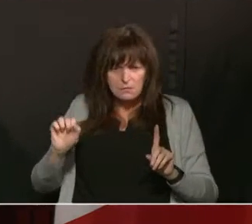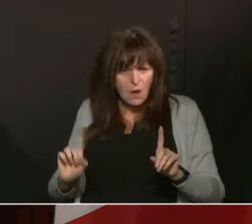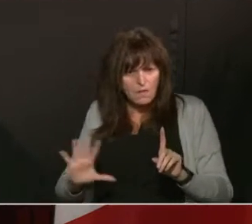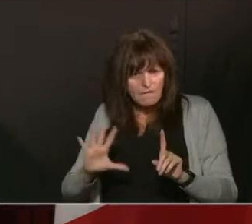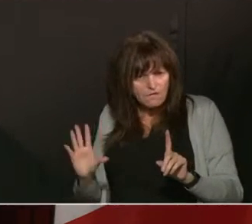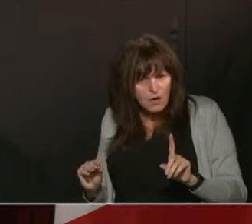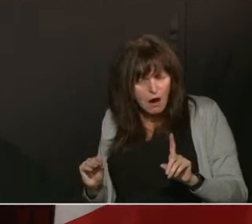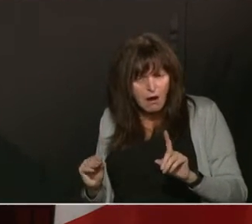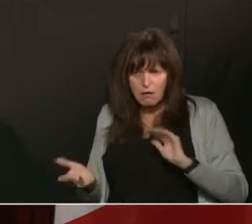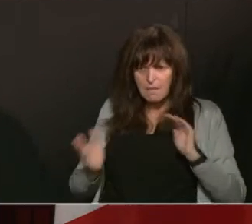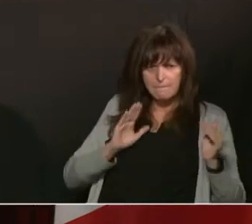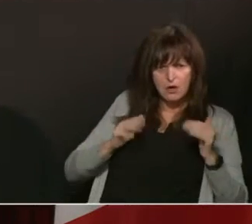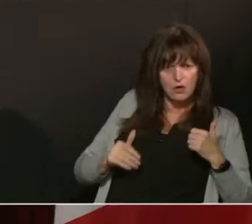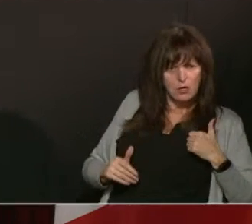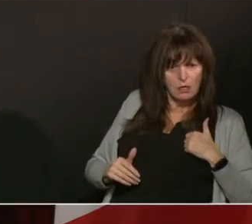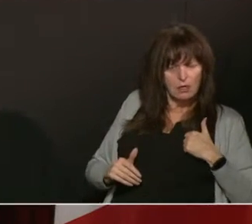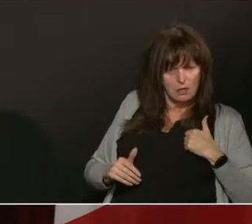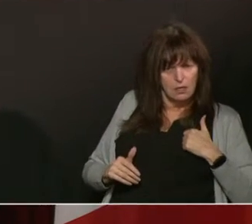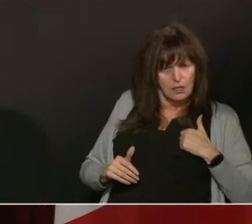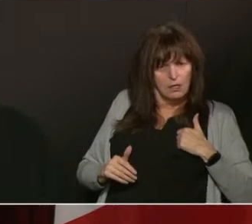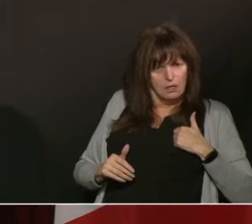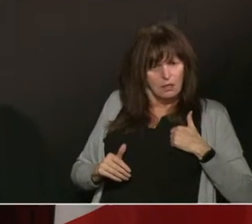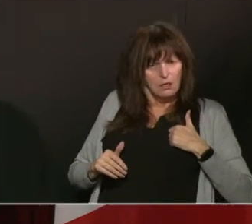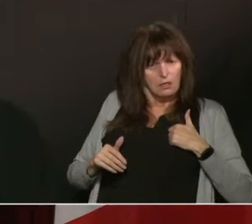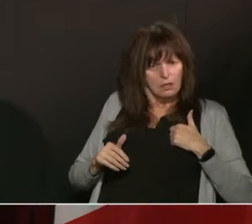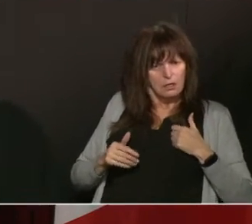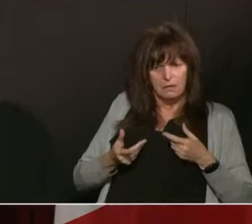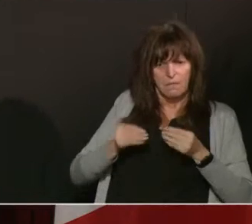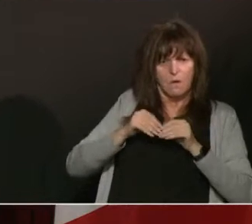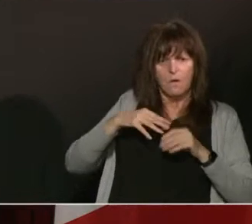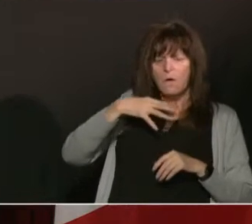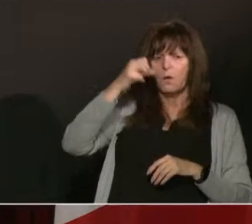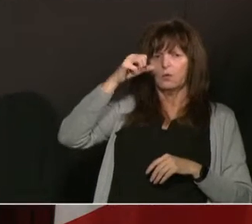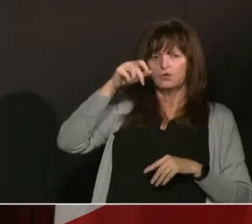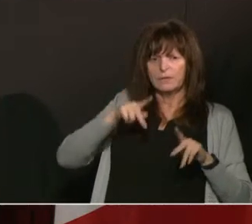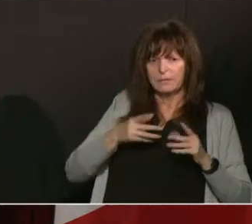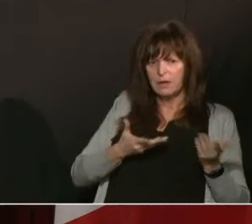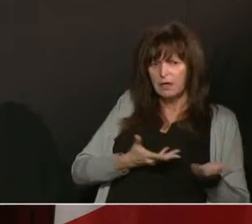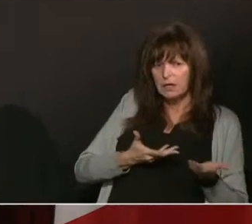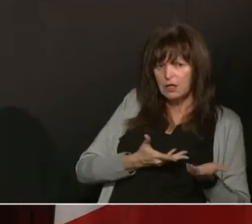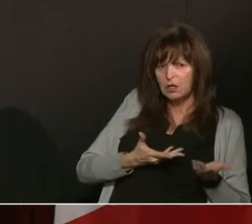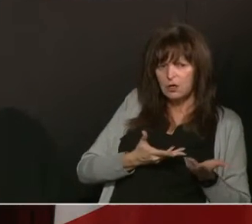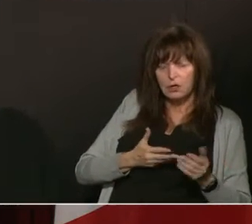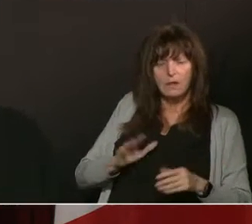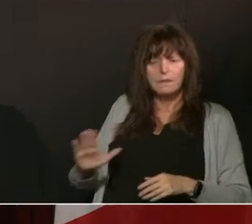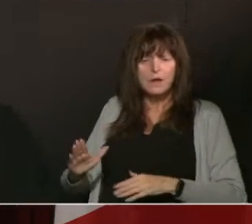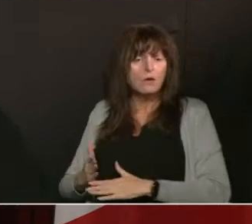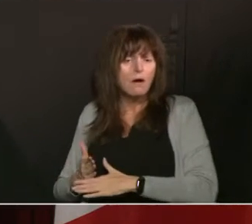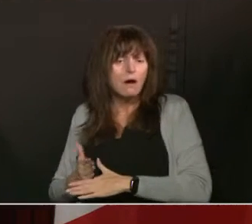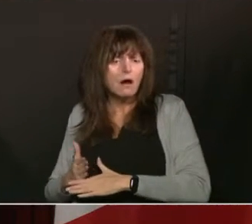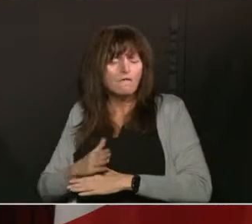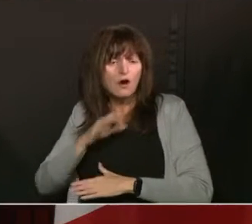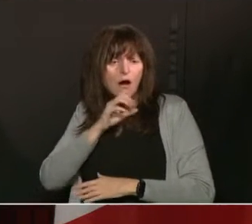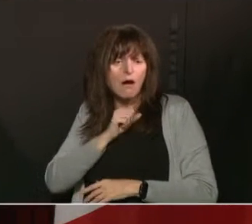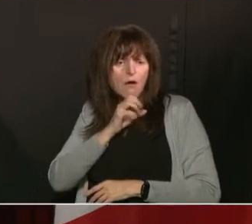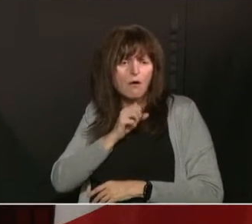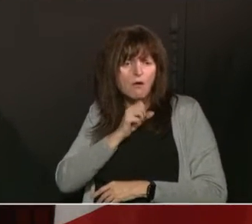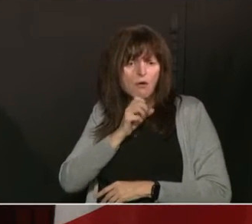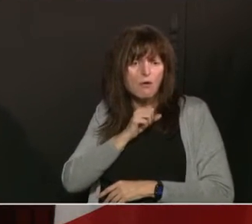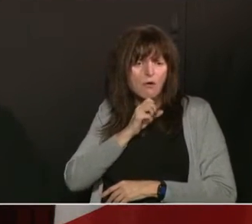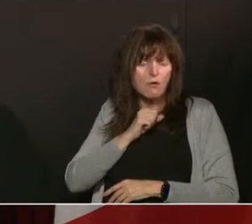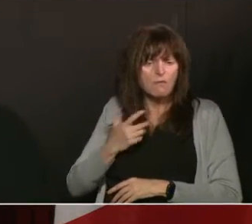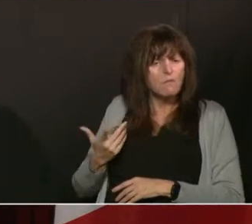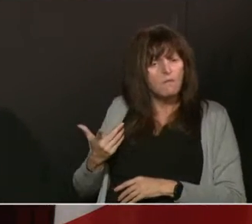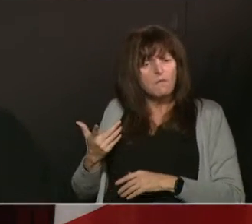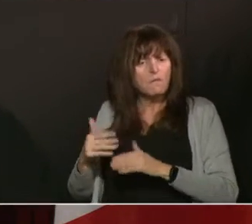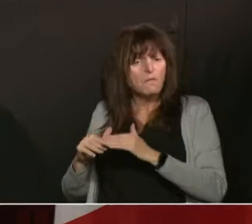older population. The average age in South Africa is much younger. I think it's in the 20s as compared to 40s for our population.